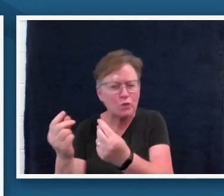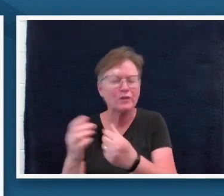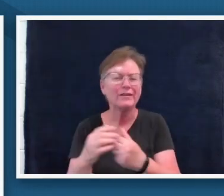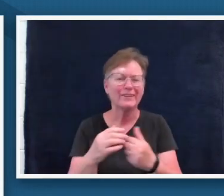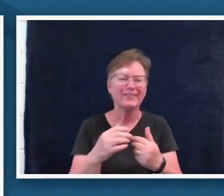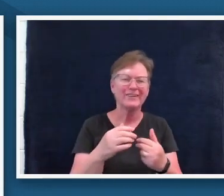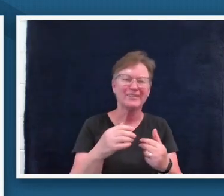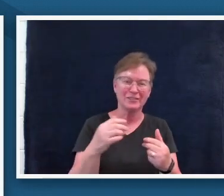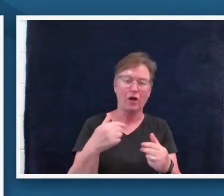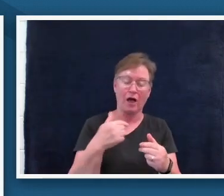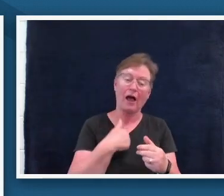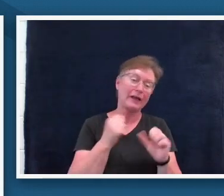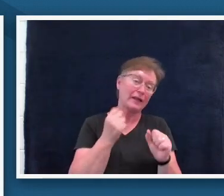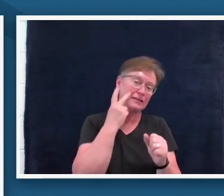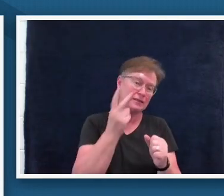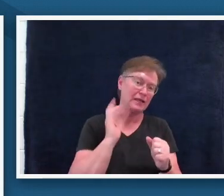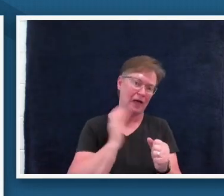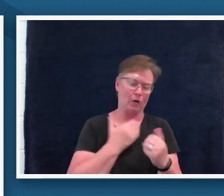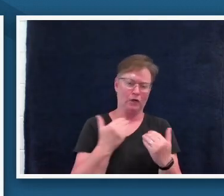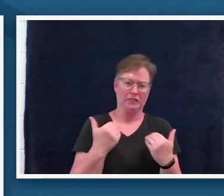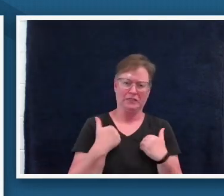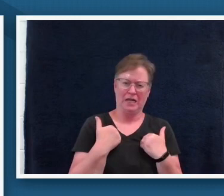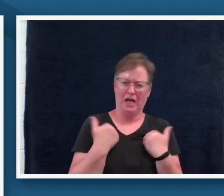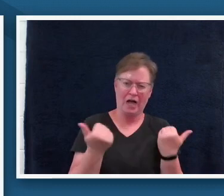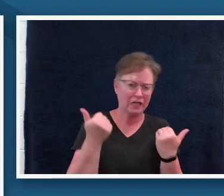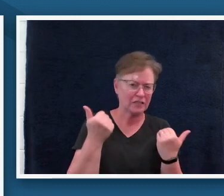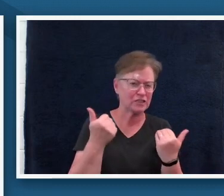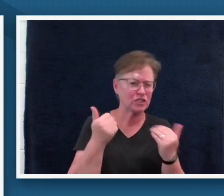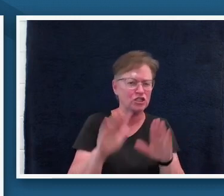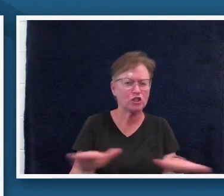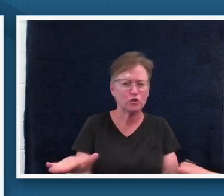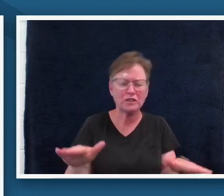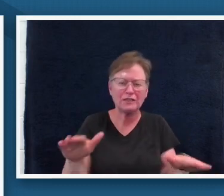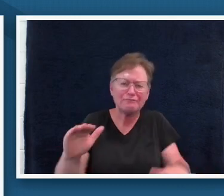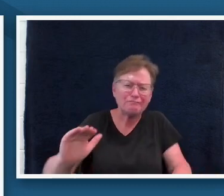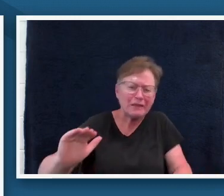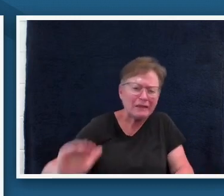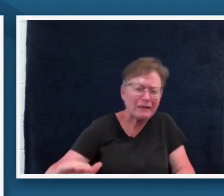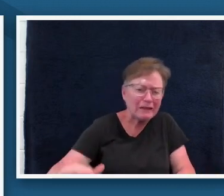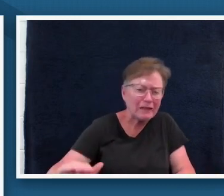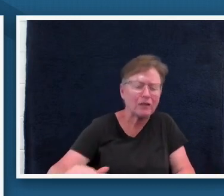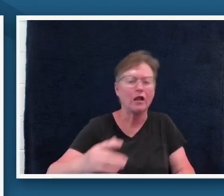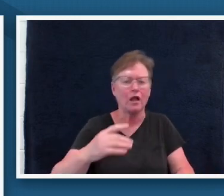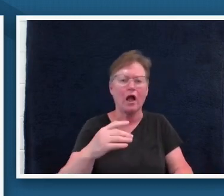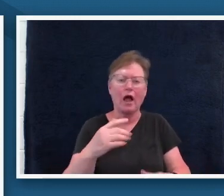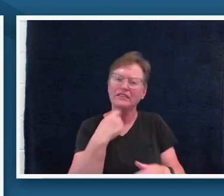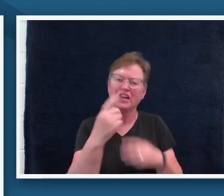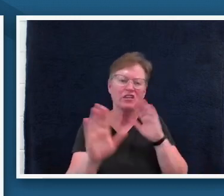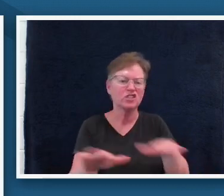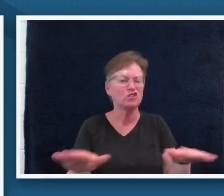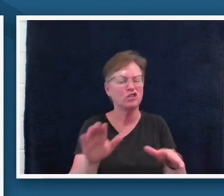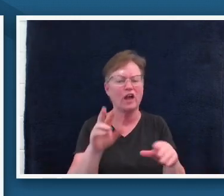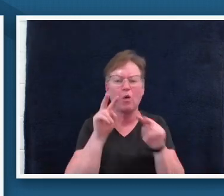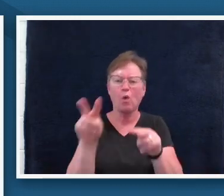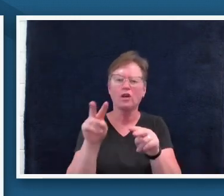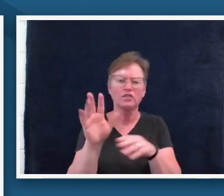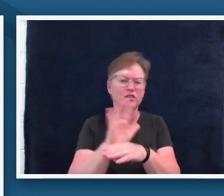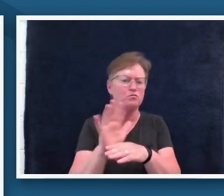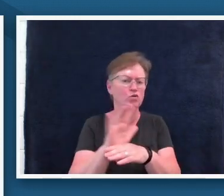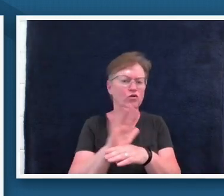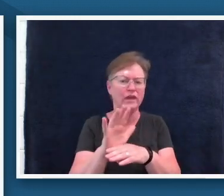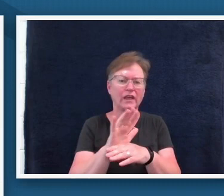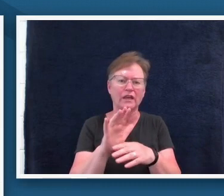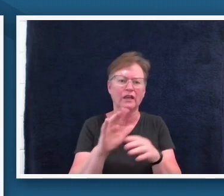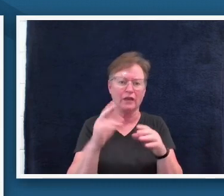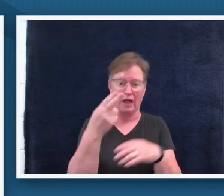our smallest and youngest children. I tell children all the time, I watched this movie when I was in high school called The Children's March.